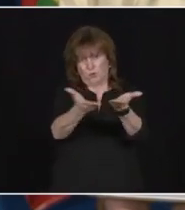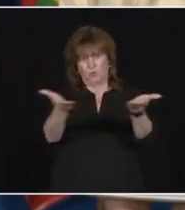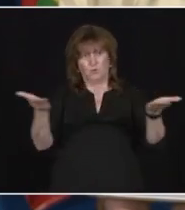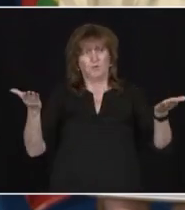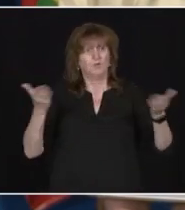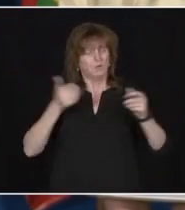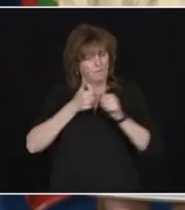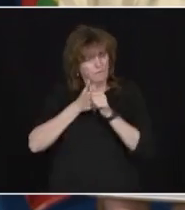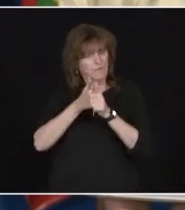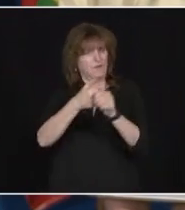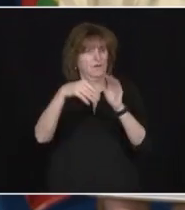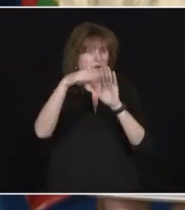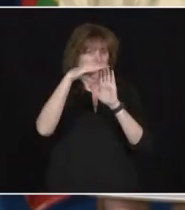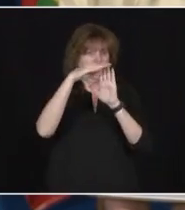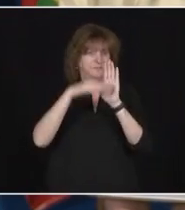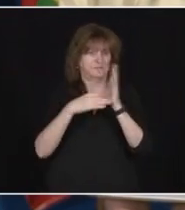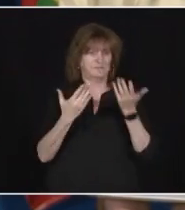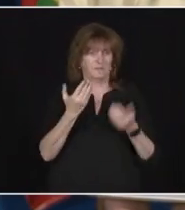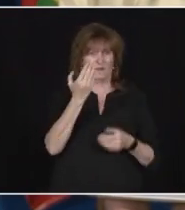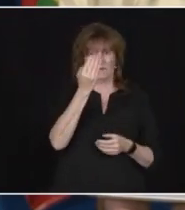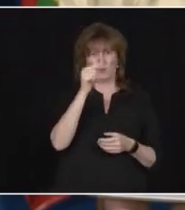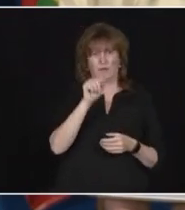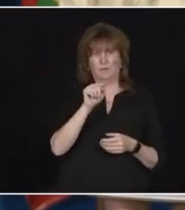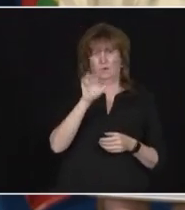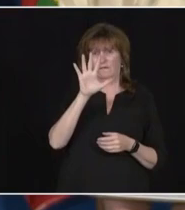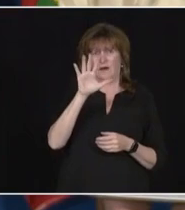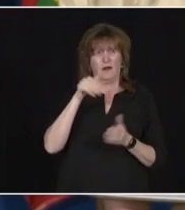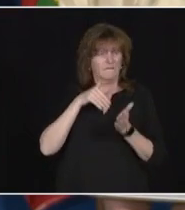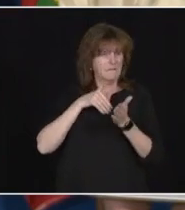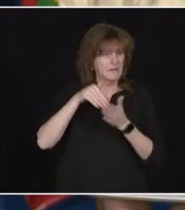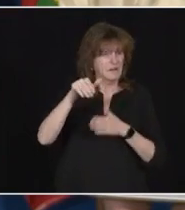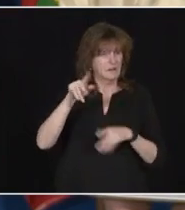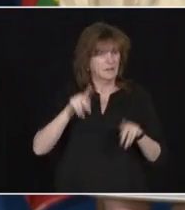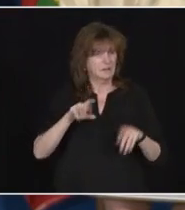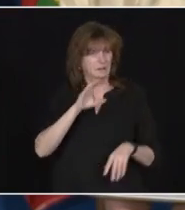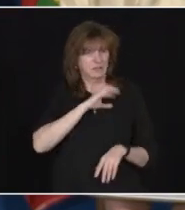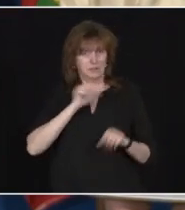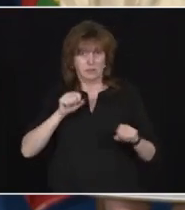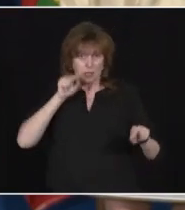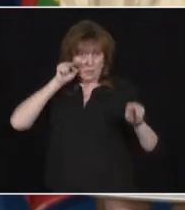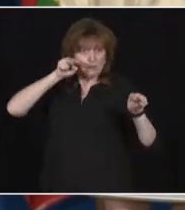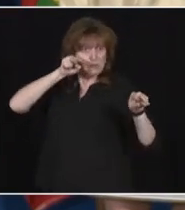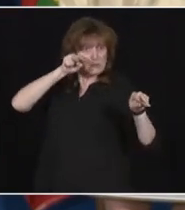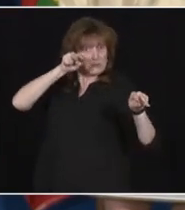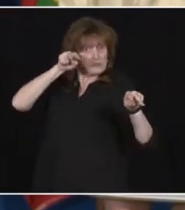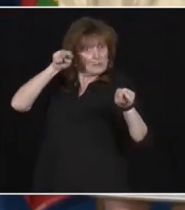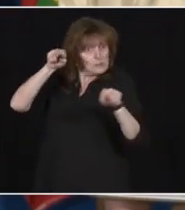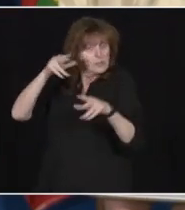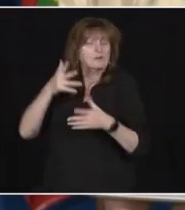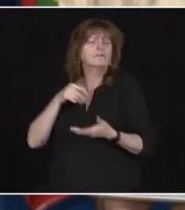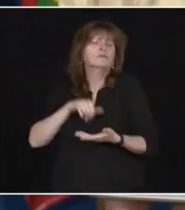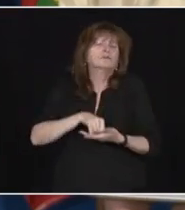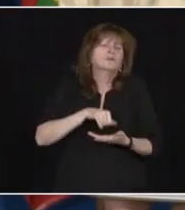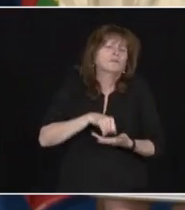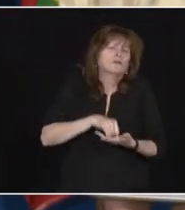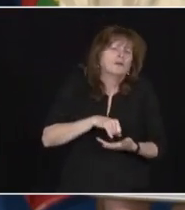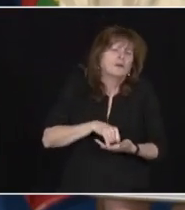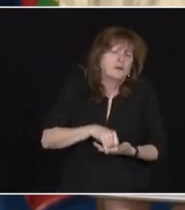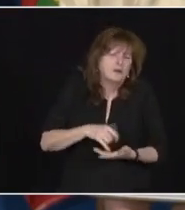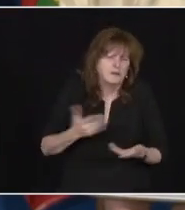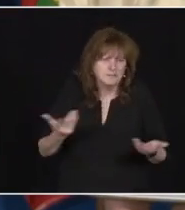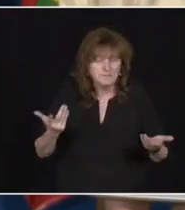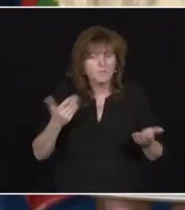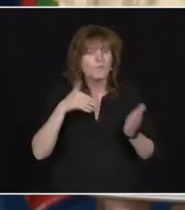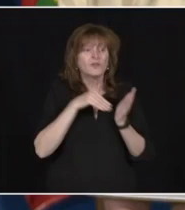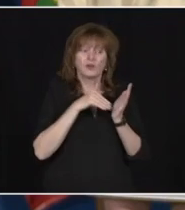police 14.5 million people. But as Dr. Williams said, I think it was a few days back, as he went to